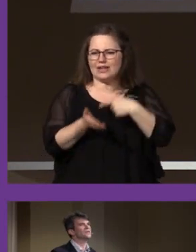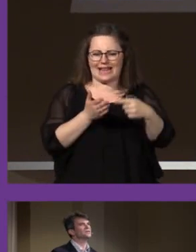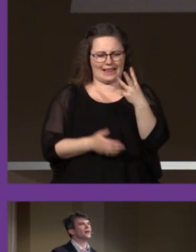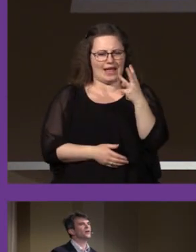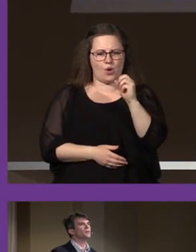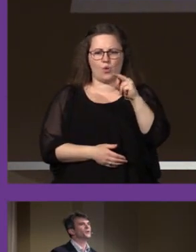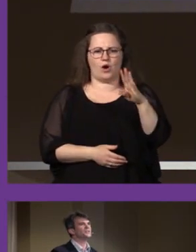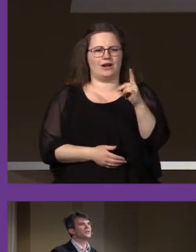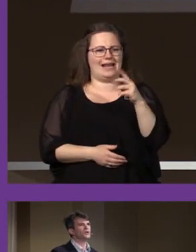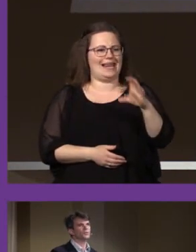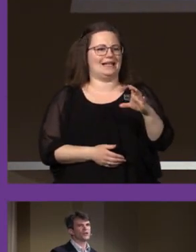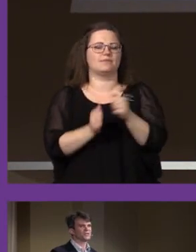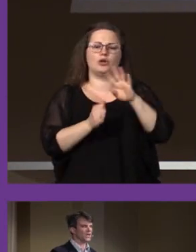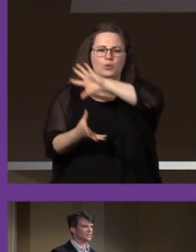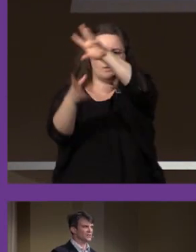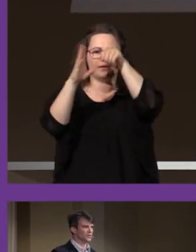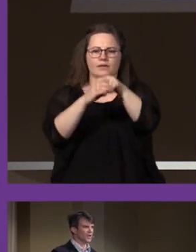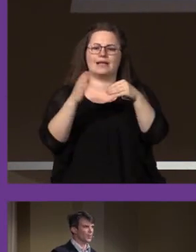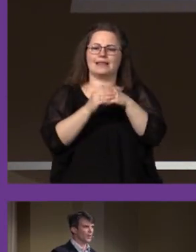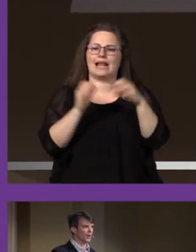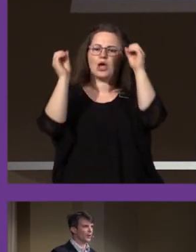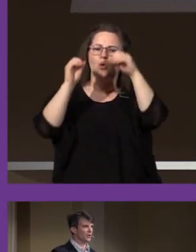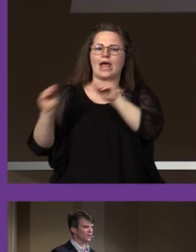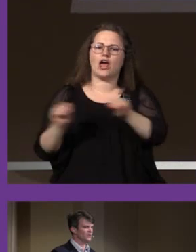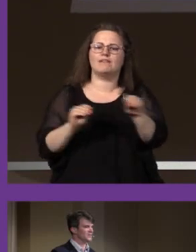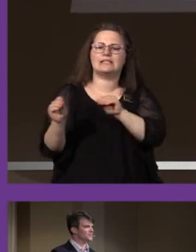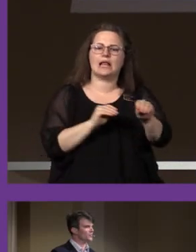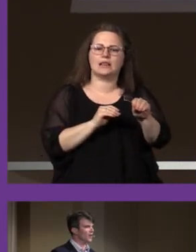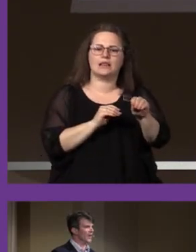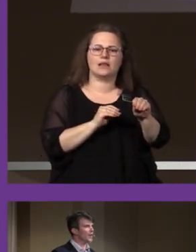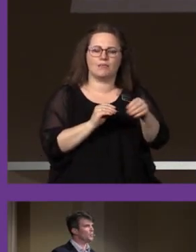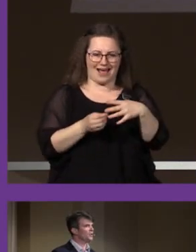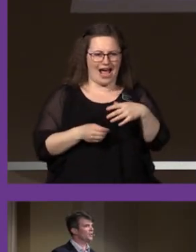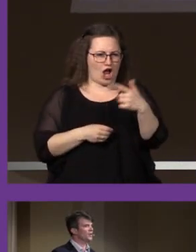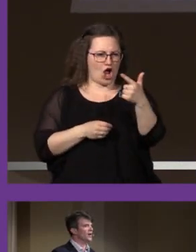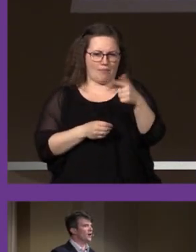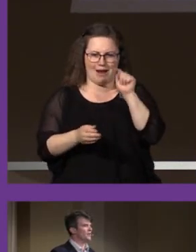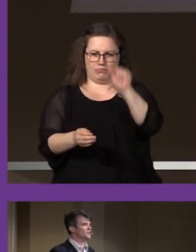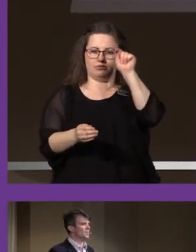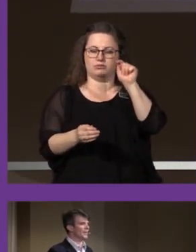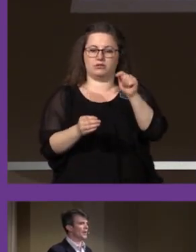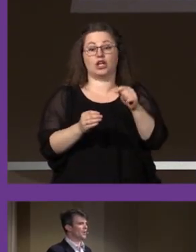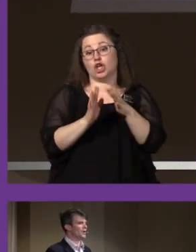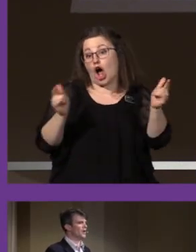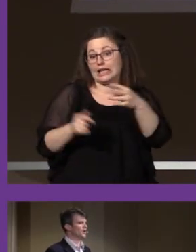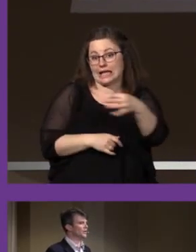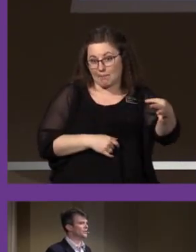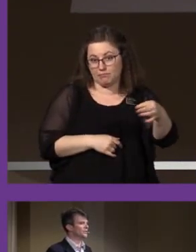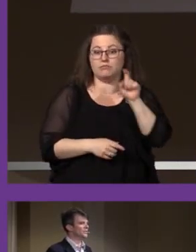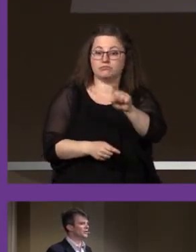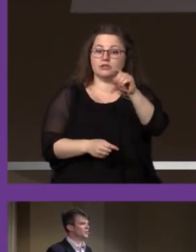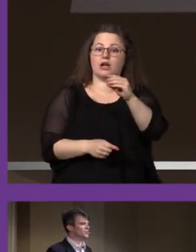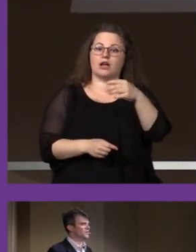Lens. It's now built into Google Translate. If you tap on the camera, obviously that's a free app. If you tap on the camera